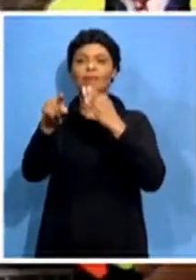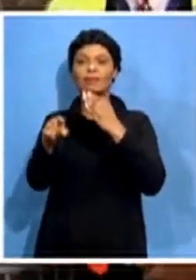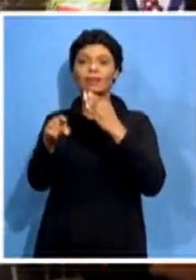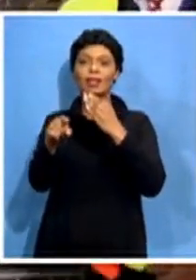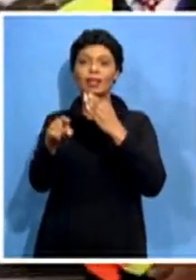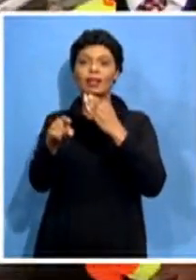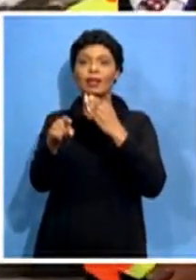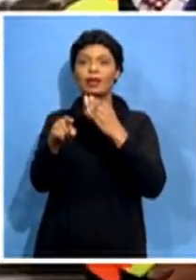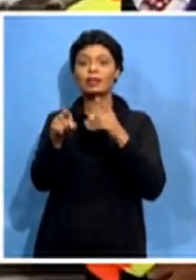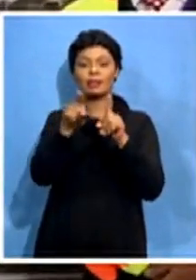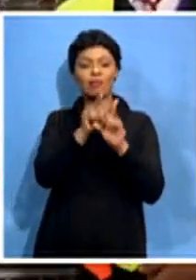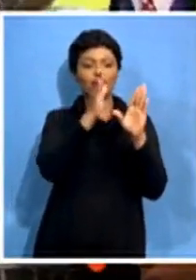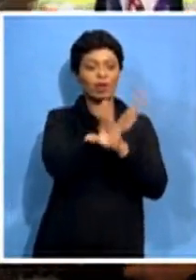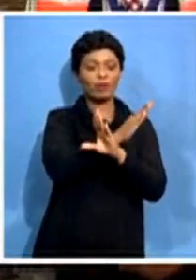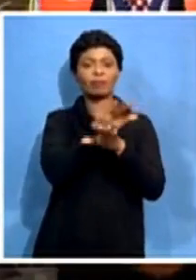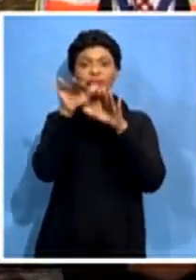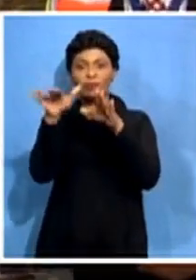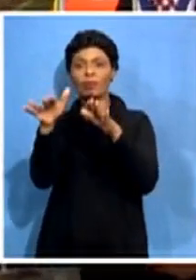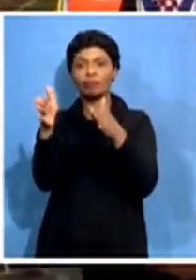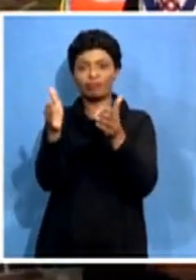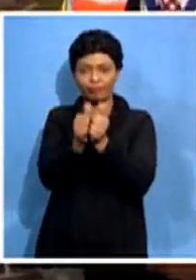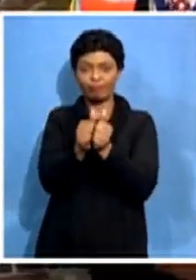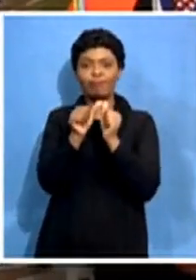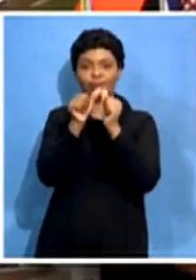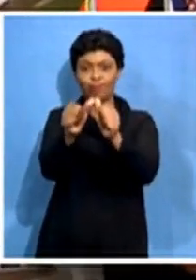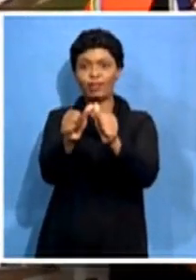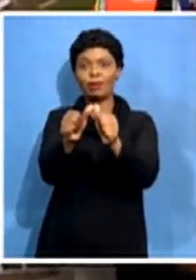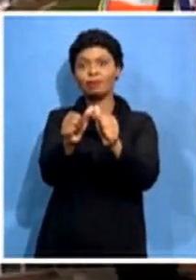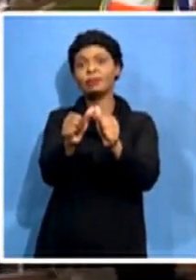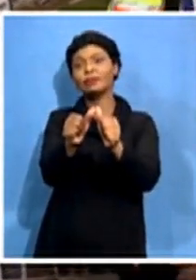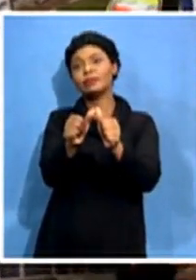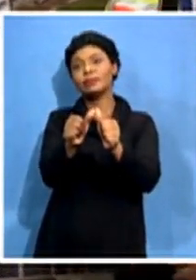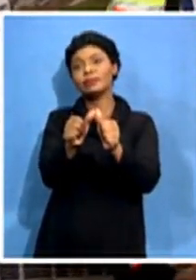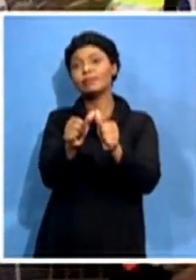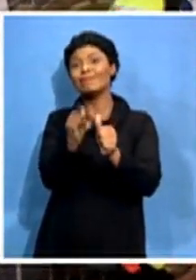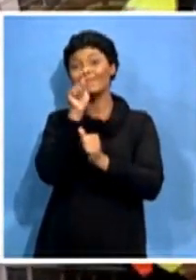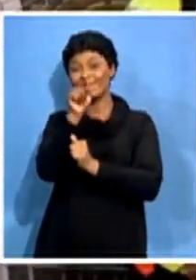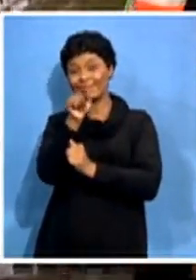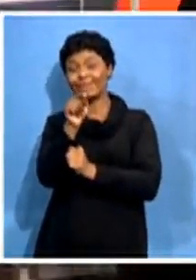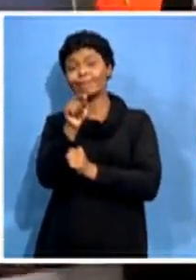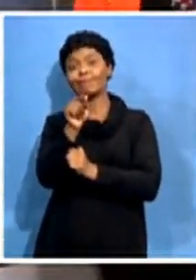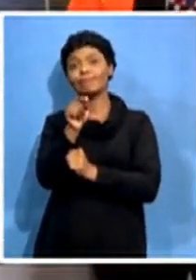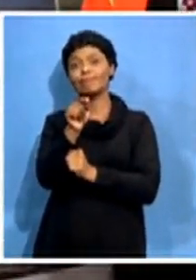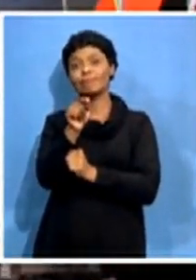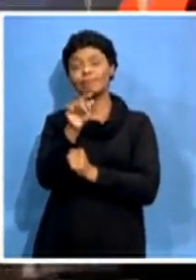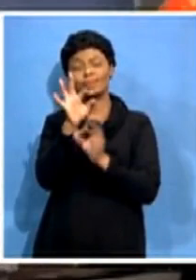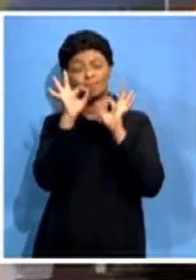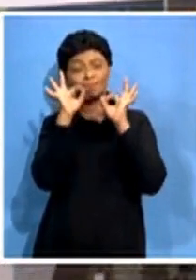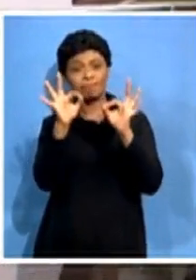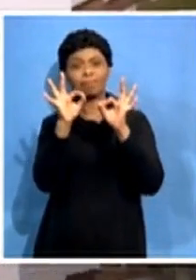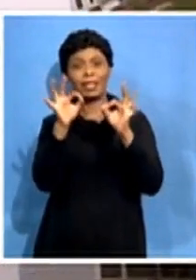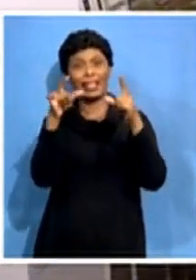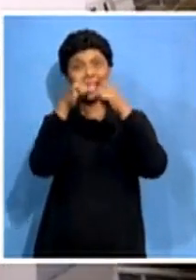going forward. This is the home of what is effectively the largest FDI component in the country as we speak, but I'm